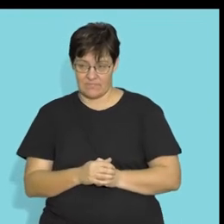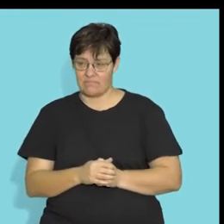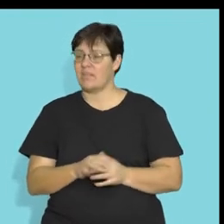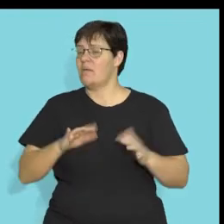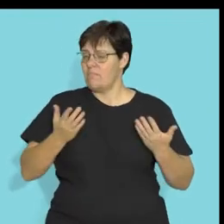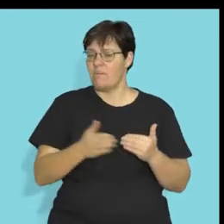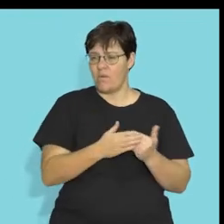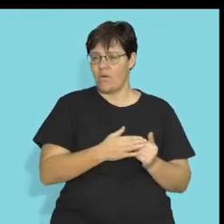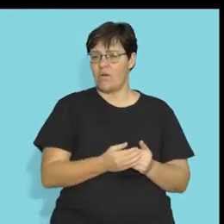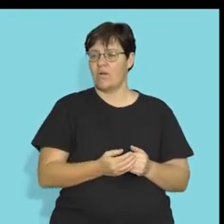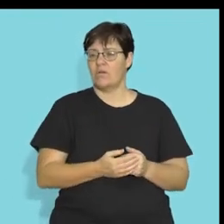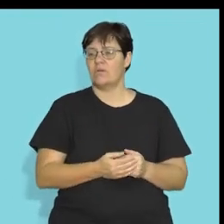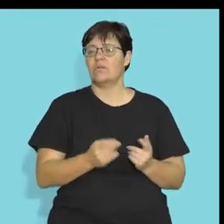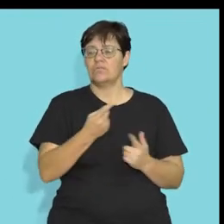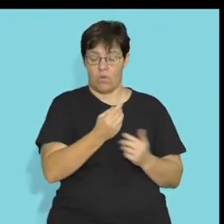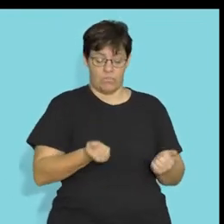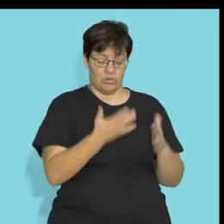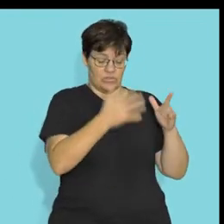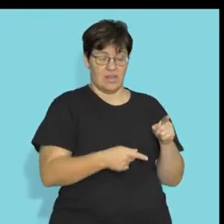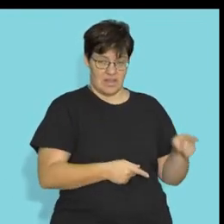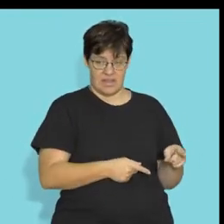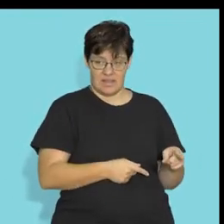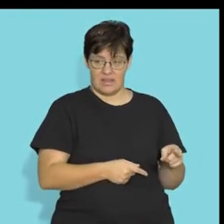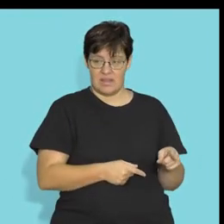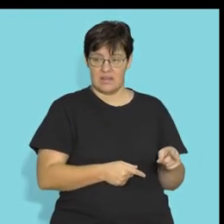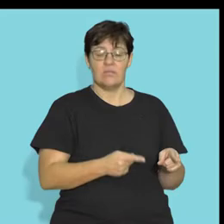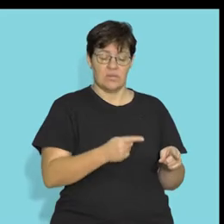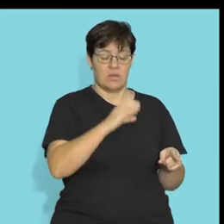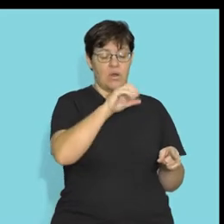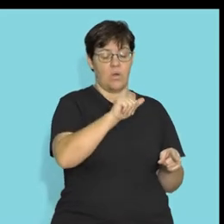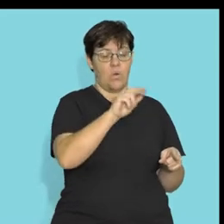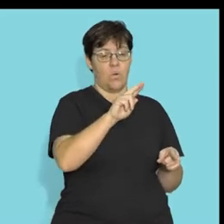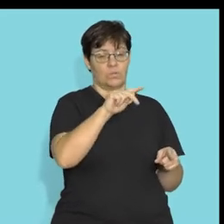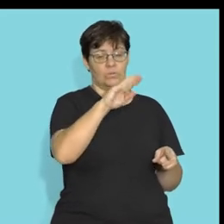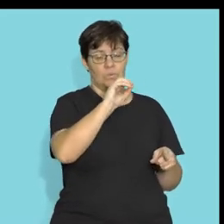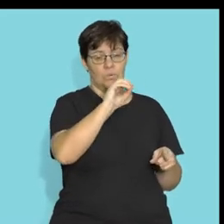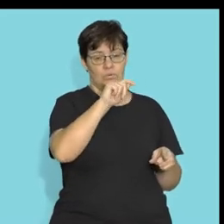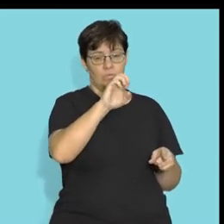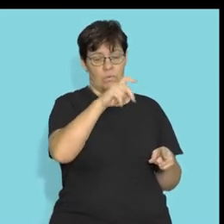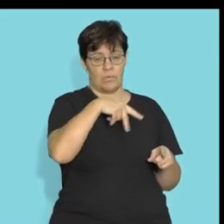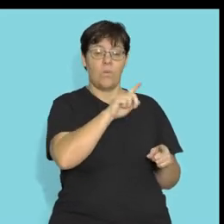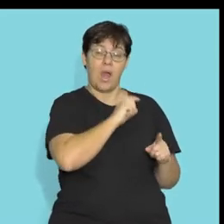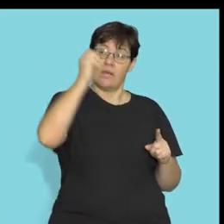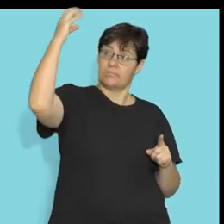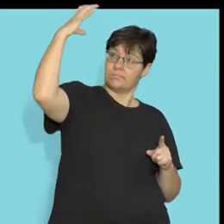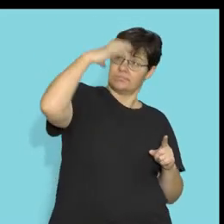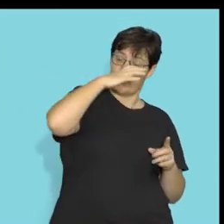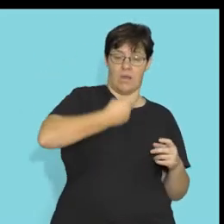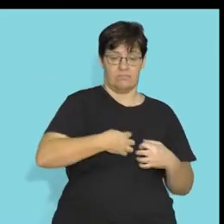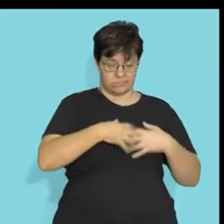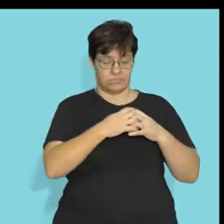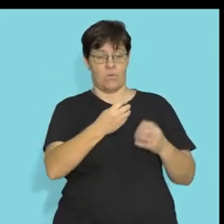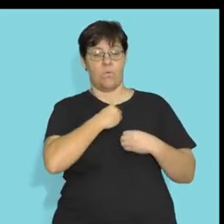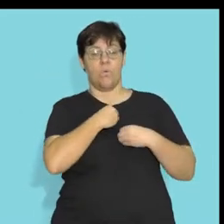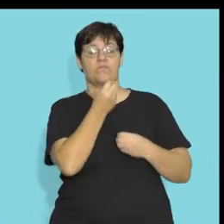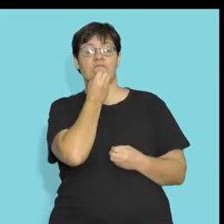Here's another illustration that shows you our producers, and our producers are the autotrophs that are capable of photosynthesizing. So